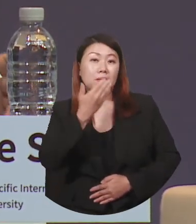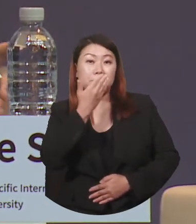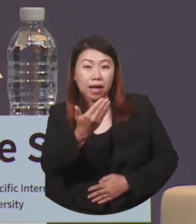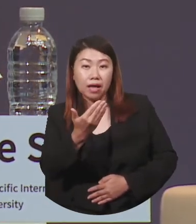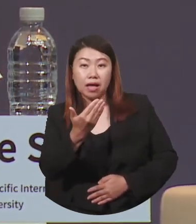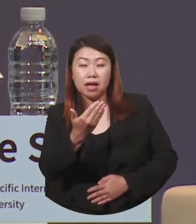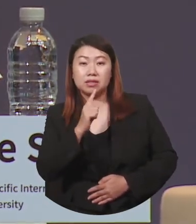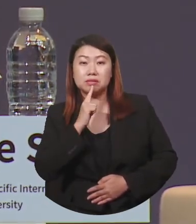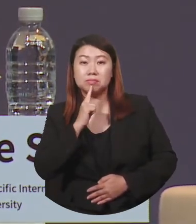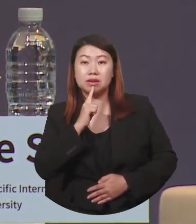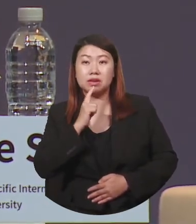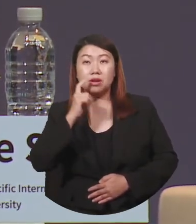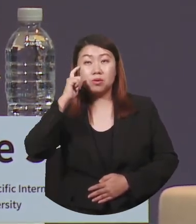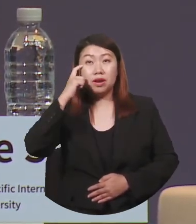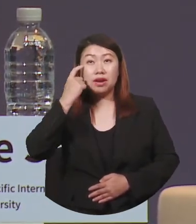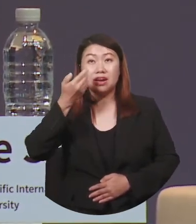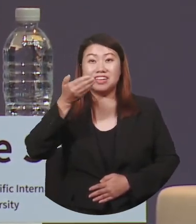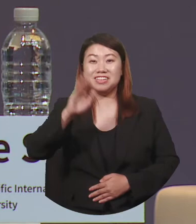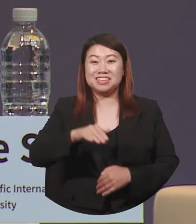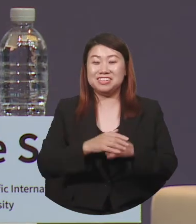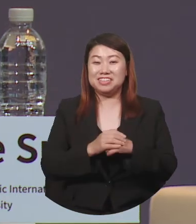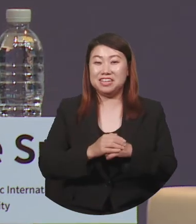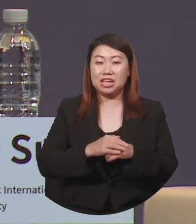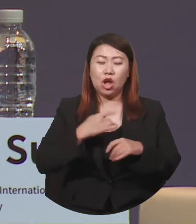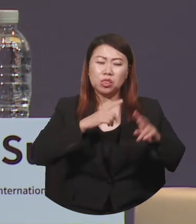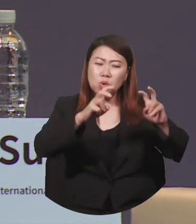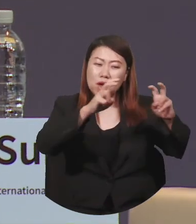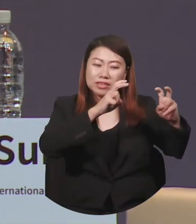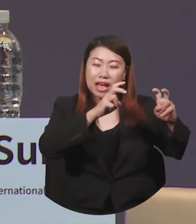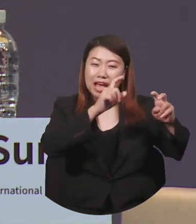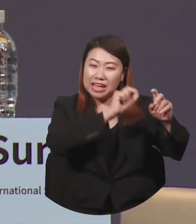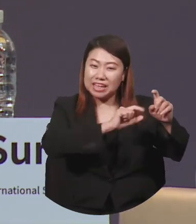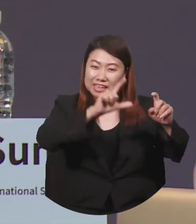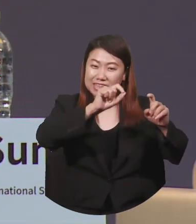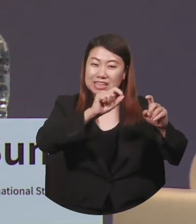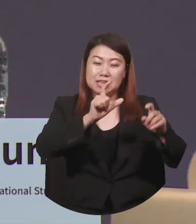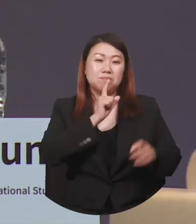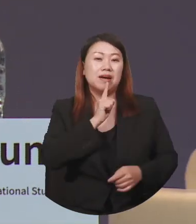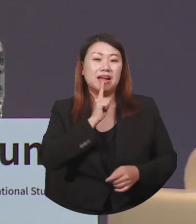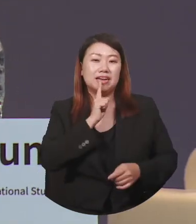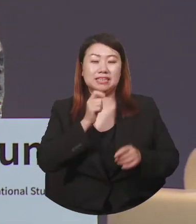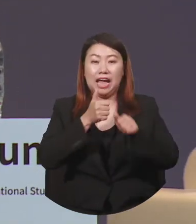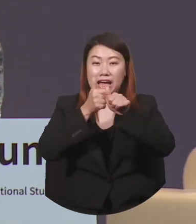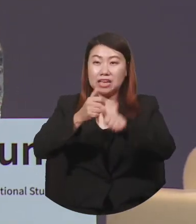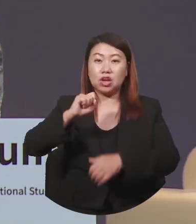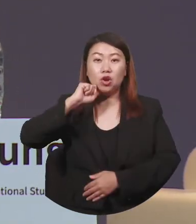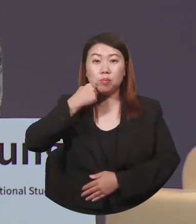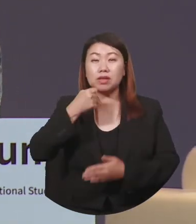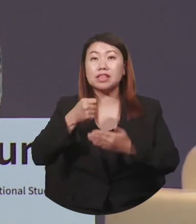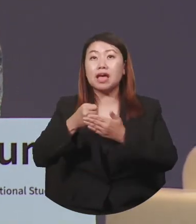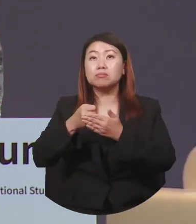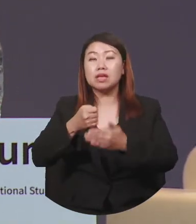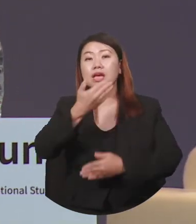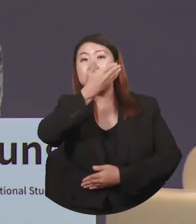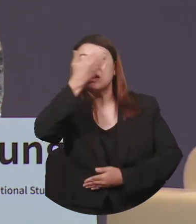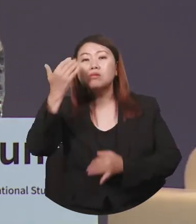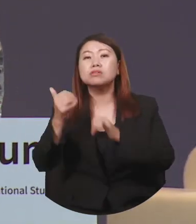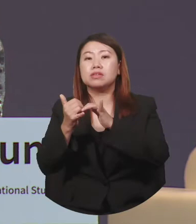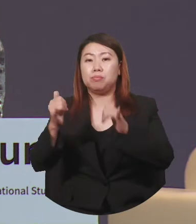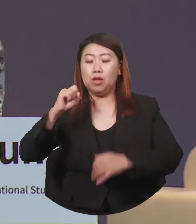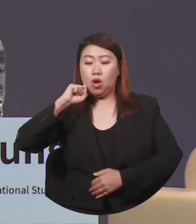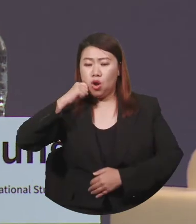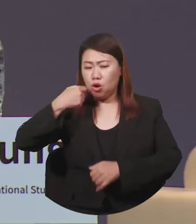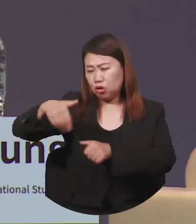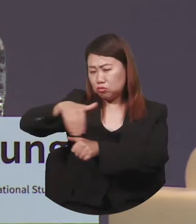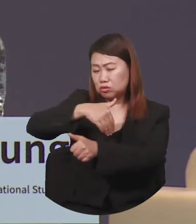here. But wherever you are, I know, especially those youngsters, you are having a difficult time over